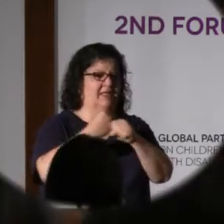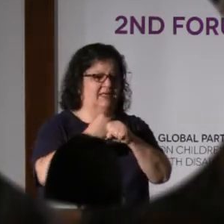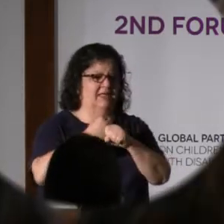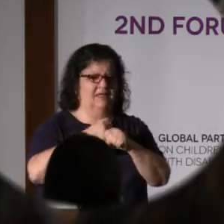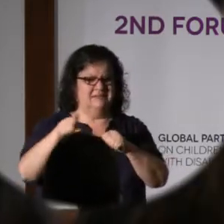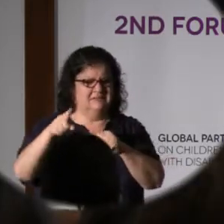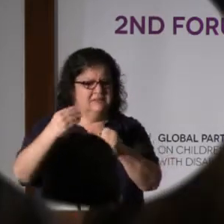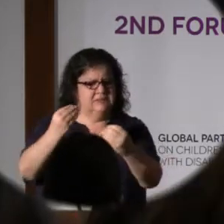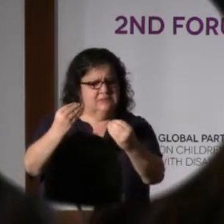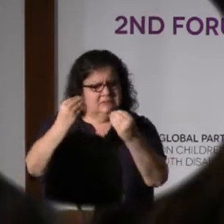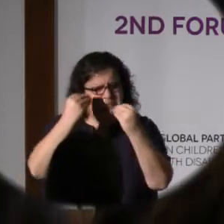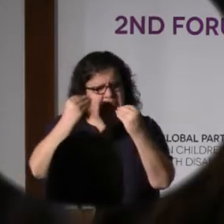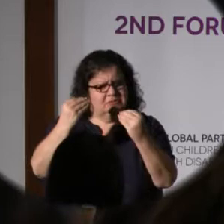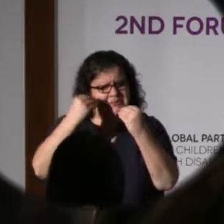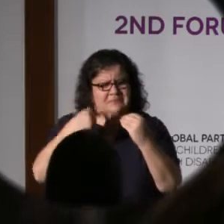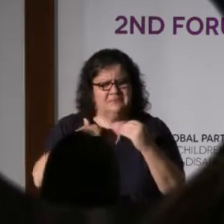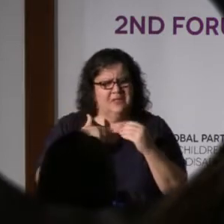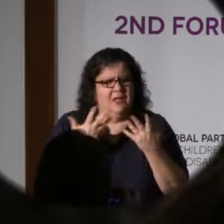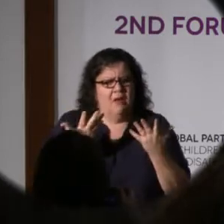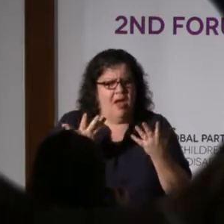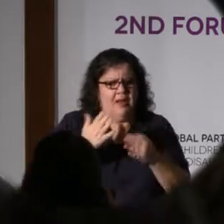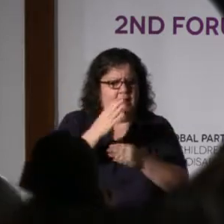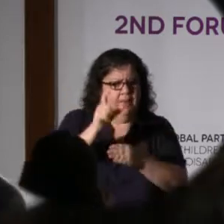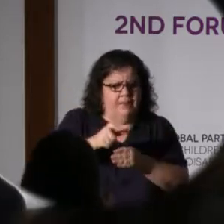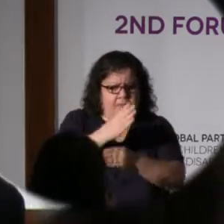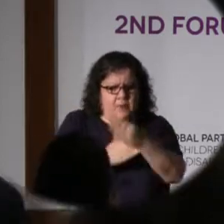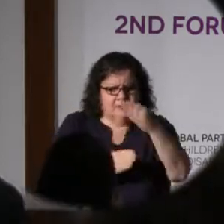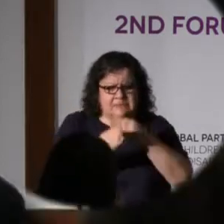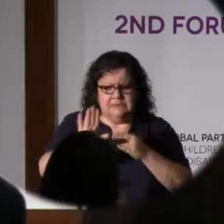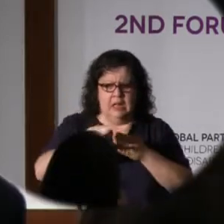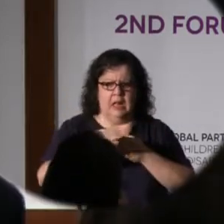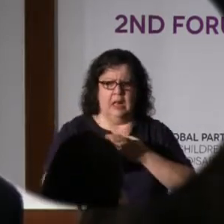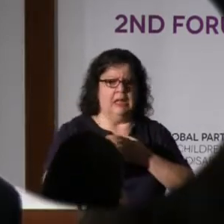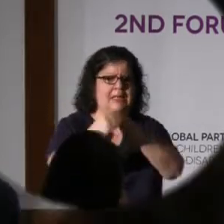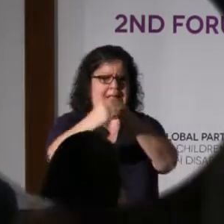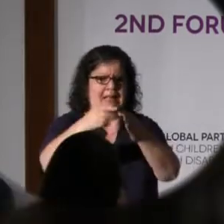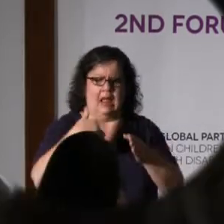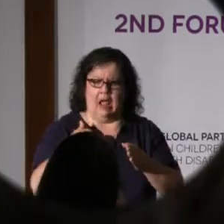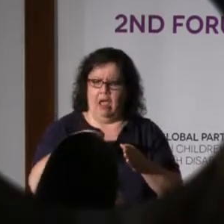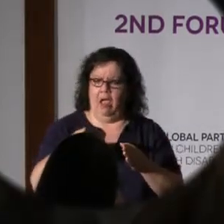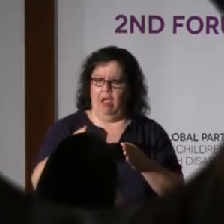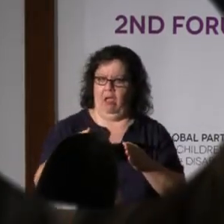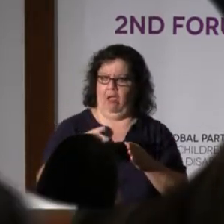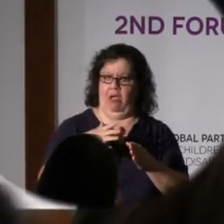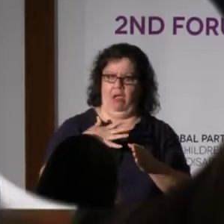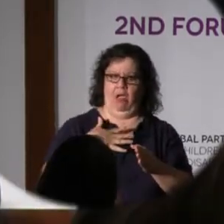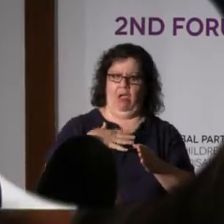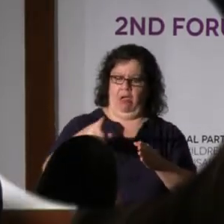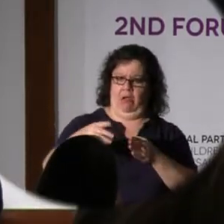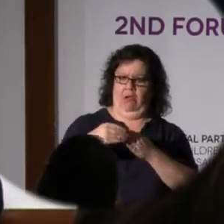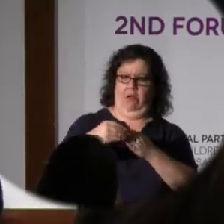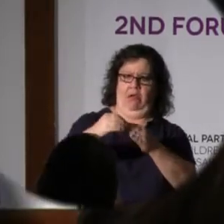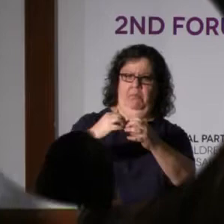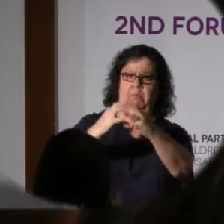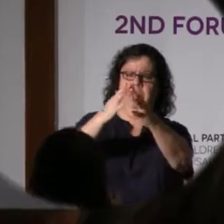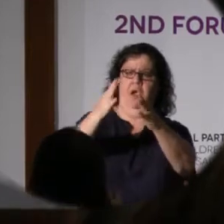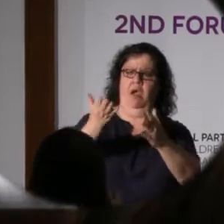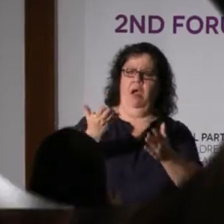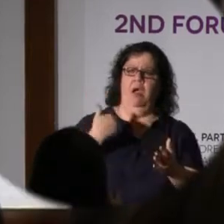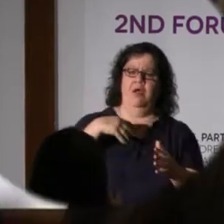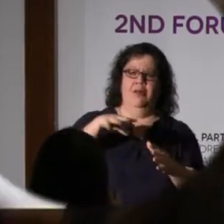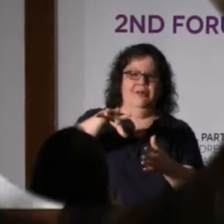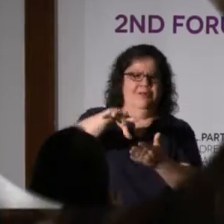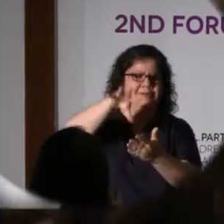take the lead of their own lives and to set things in order. So now I'd just like to say